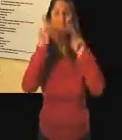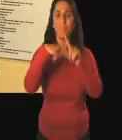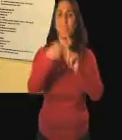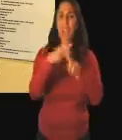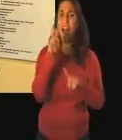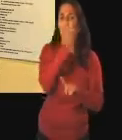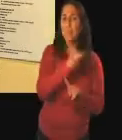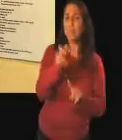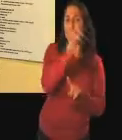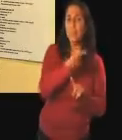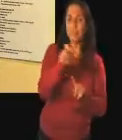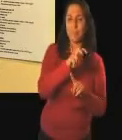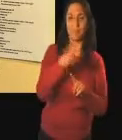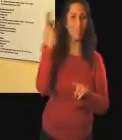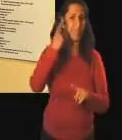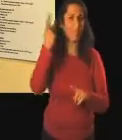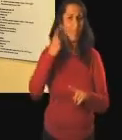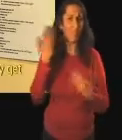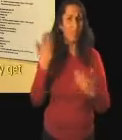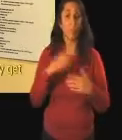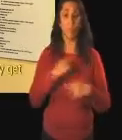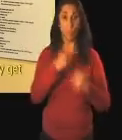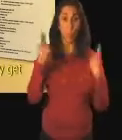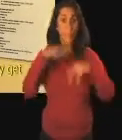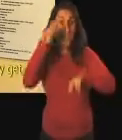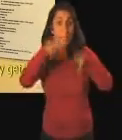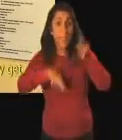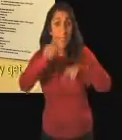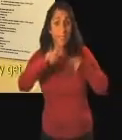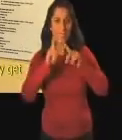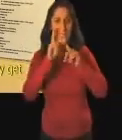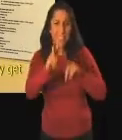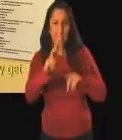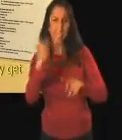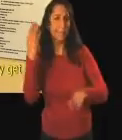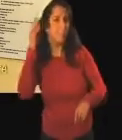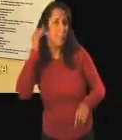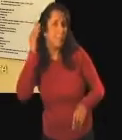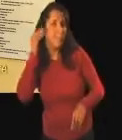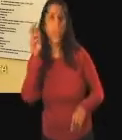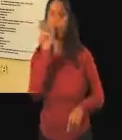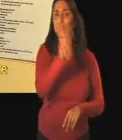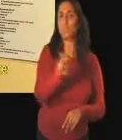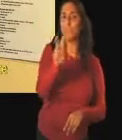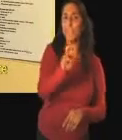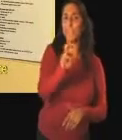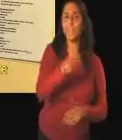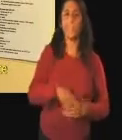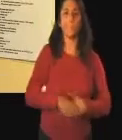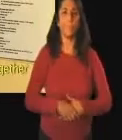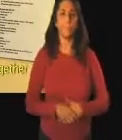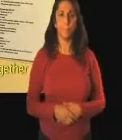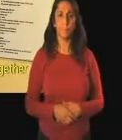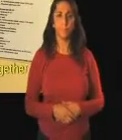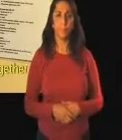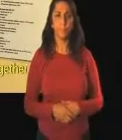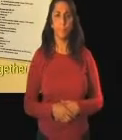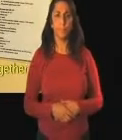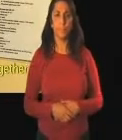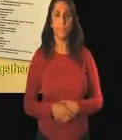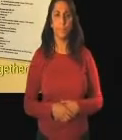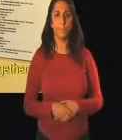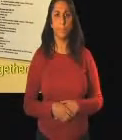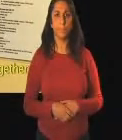people can hear through their hearing aids, the lip reading cues that they get from watching somebody's face and those two